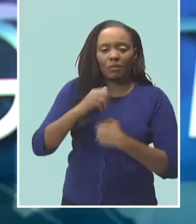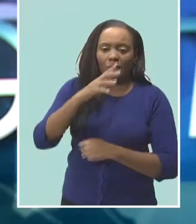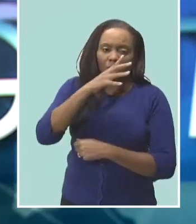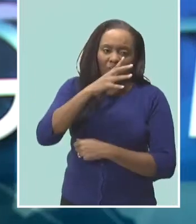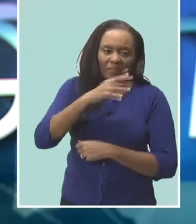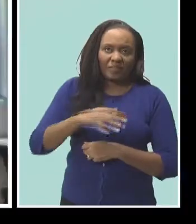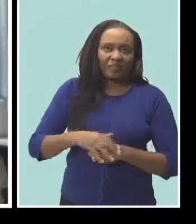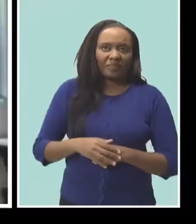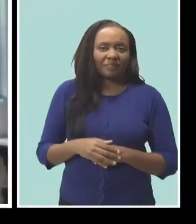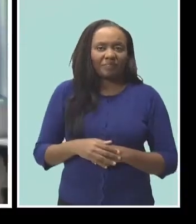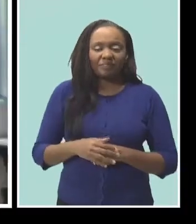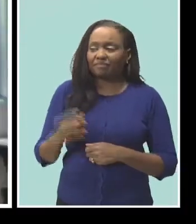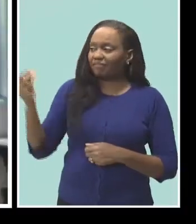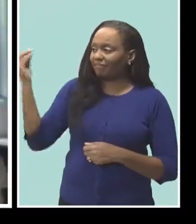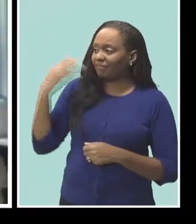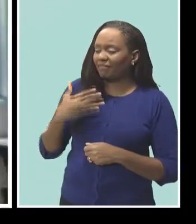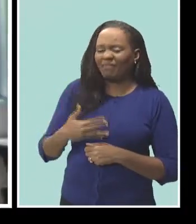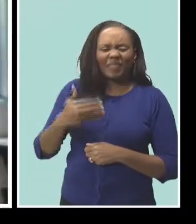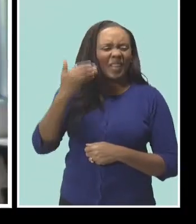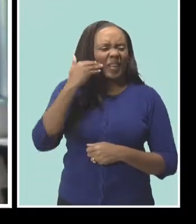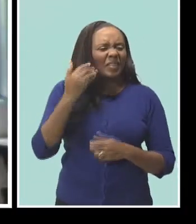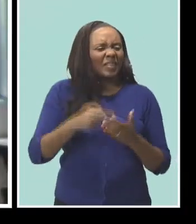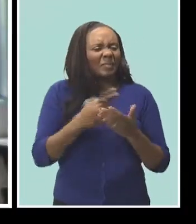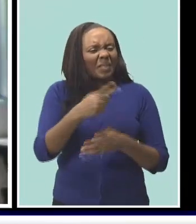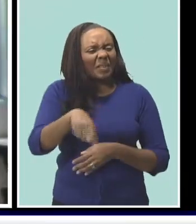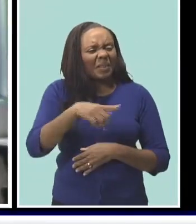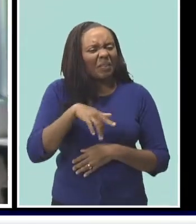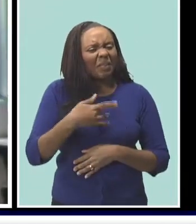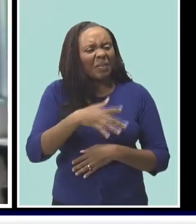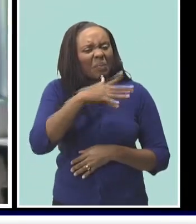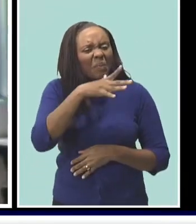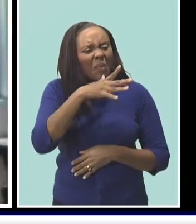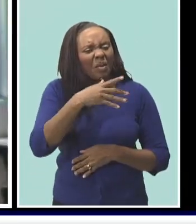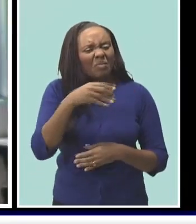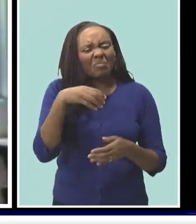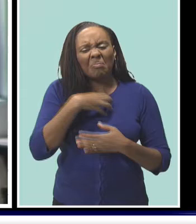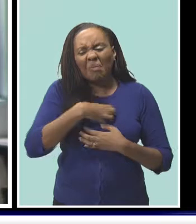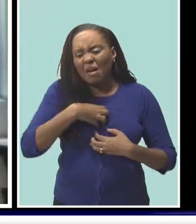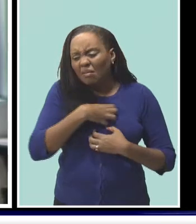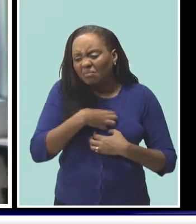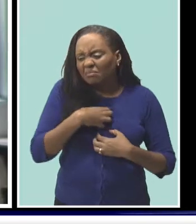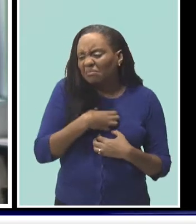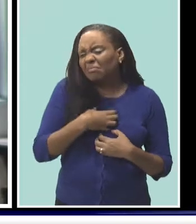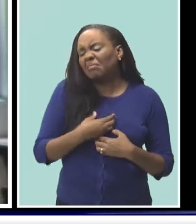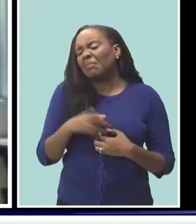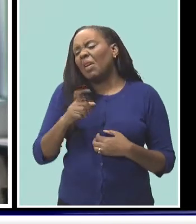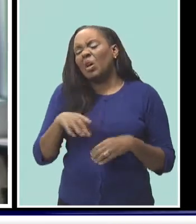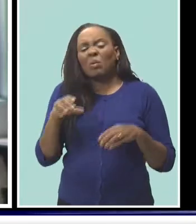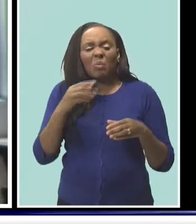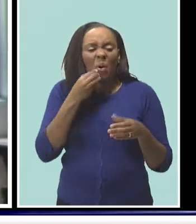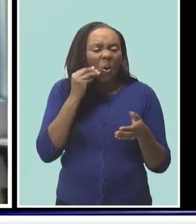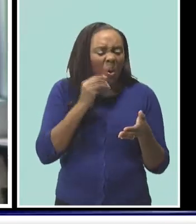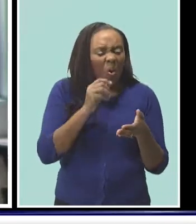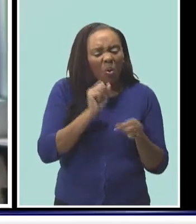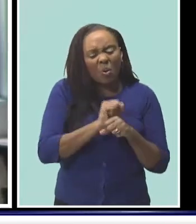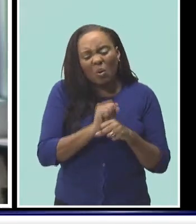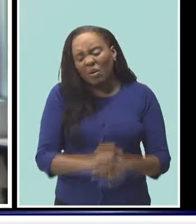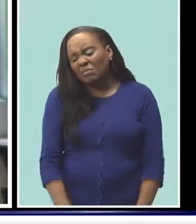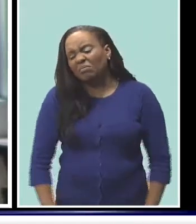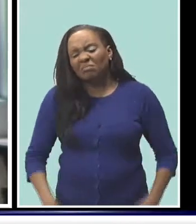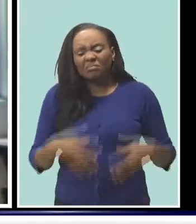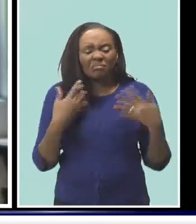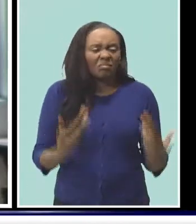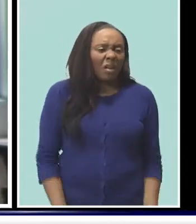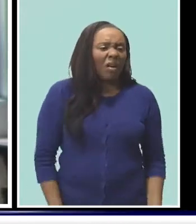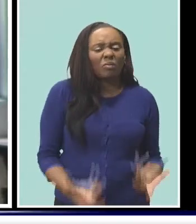I know sometimes you find them a little miserable and troublesome because they make you do things you don't like to do. You got to do your homework. Not do your home. You got to make sure you